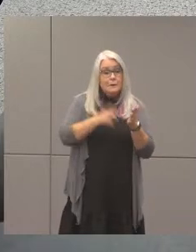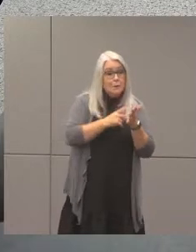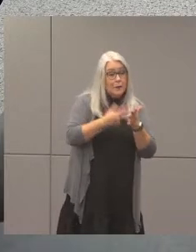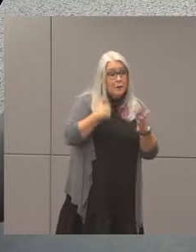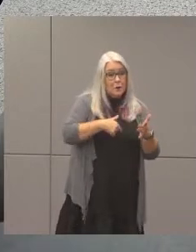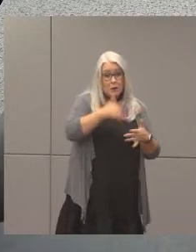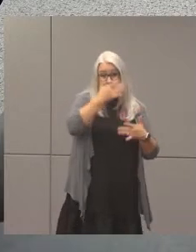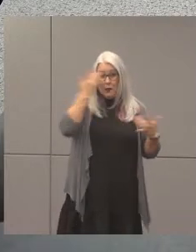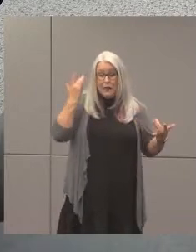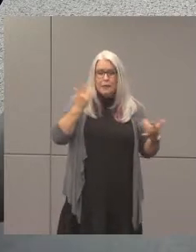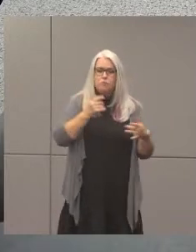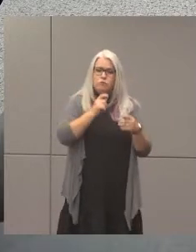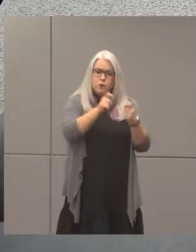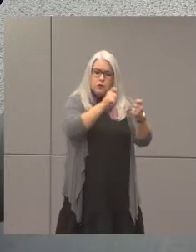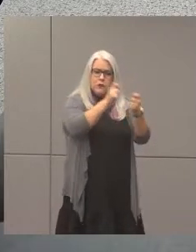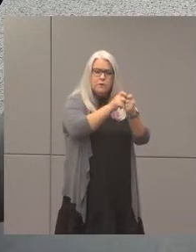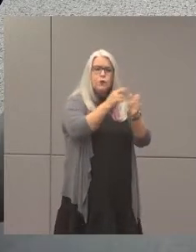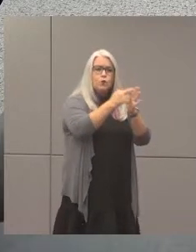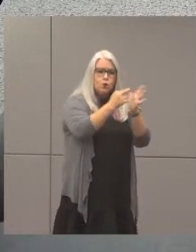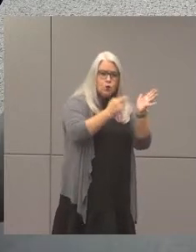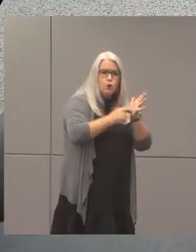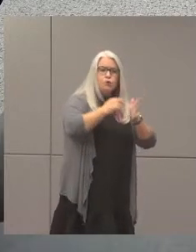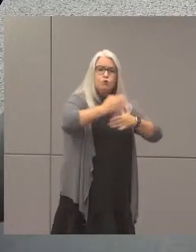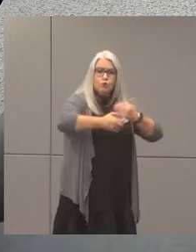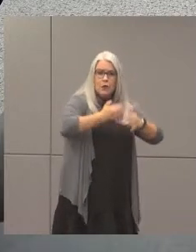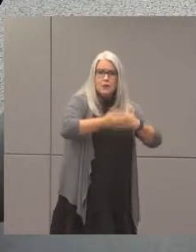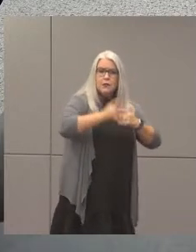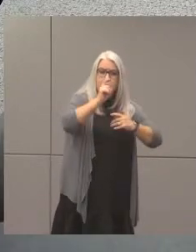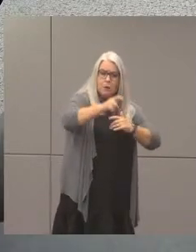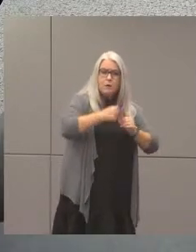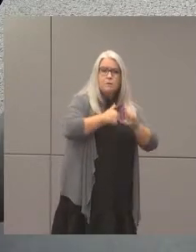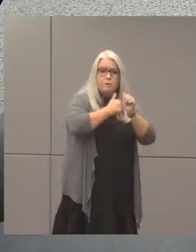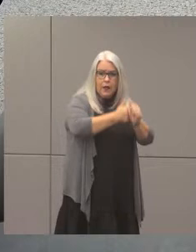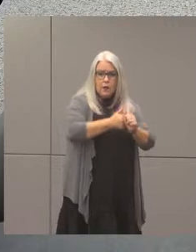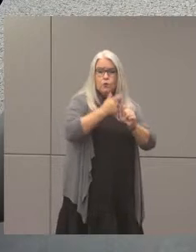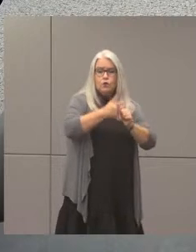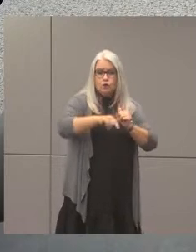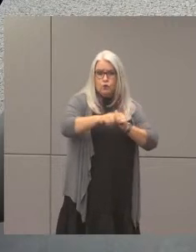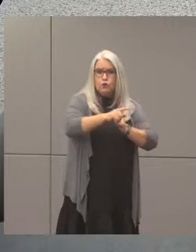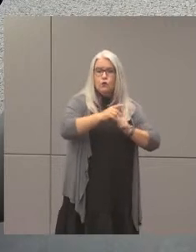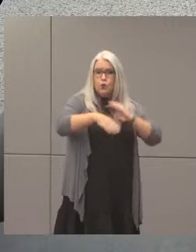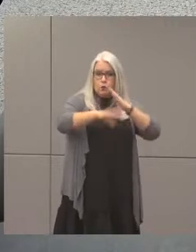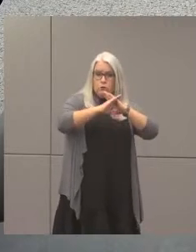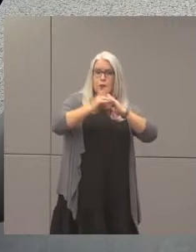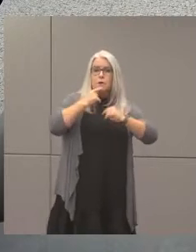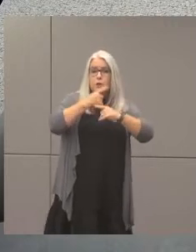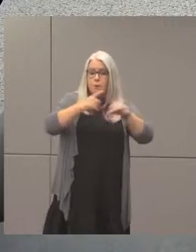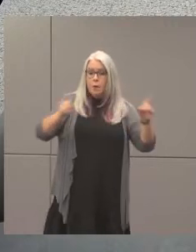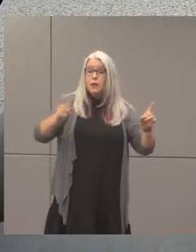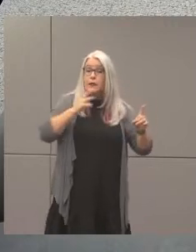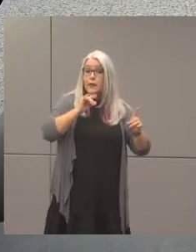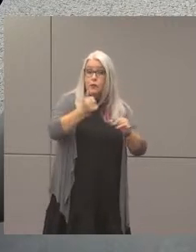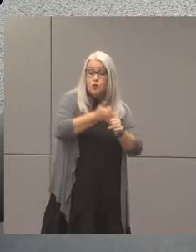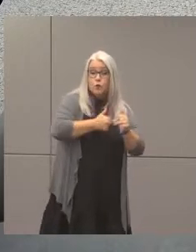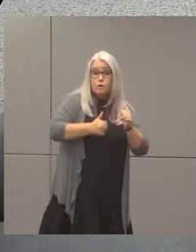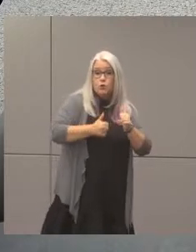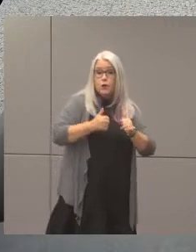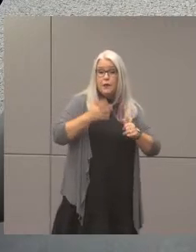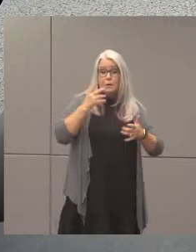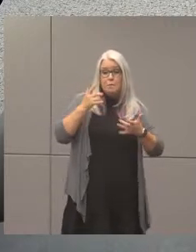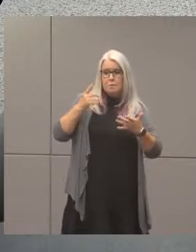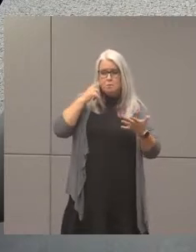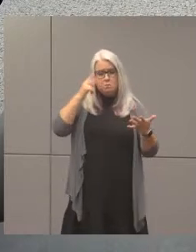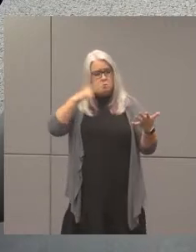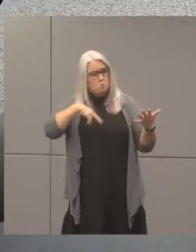that there are certain rules and procedures and processes that you must follow to protect the public and to avoid the perception of corruption